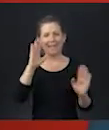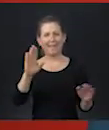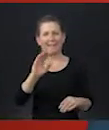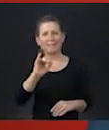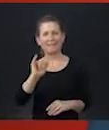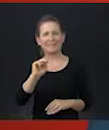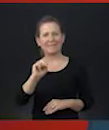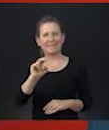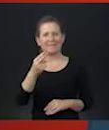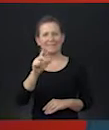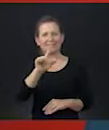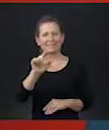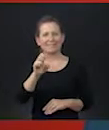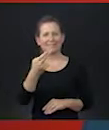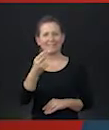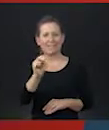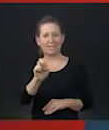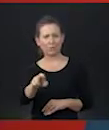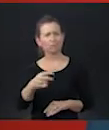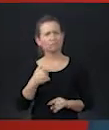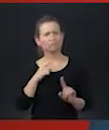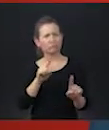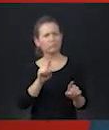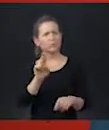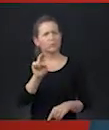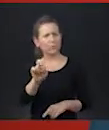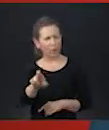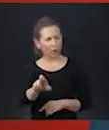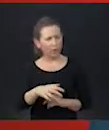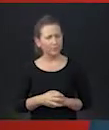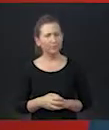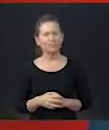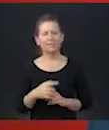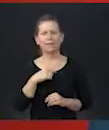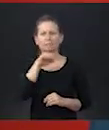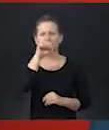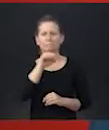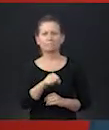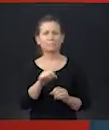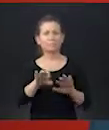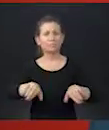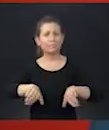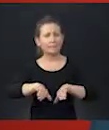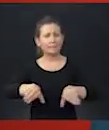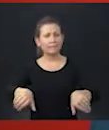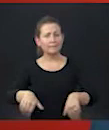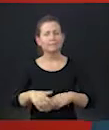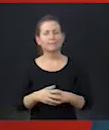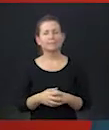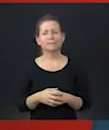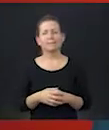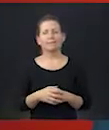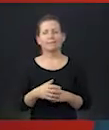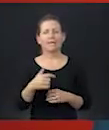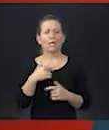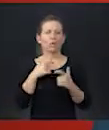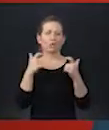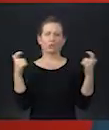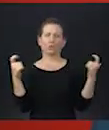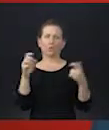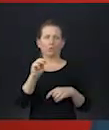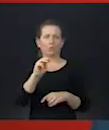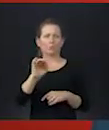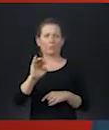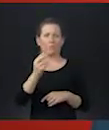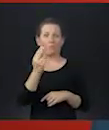Hi, I'm Ian Zahner. I go to UNR. I love swimming. I am a huge Michael Jackson